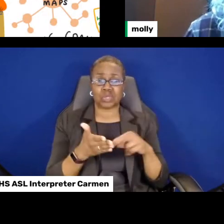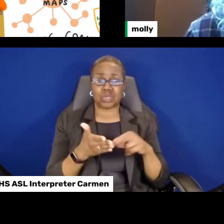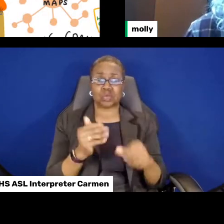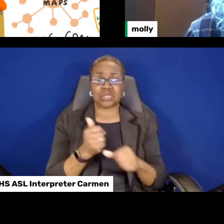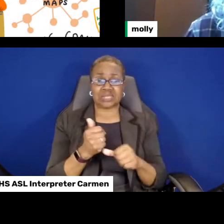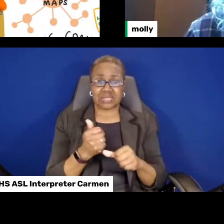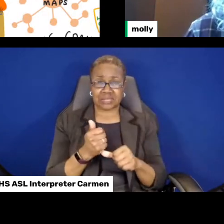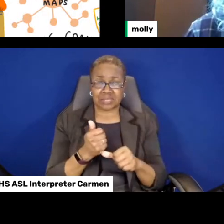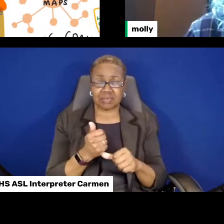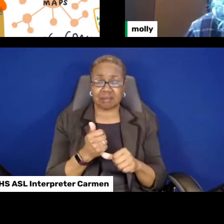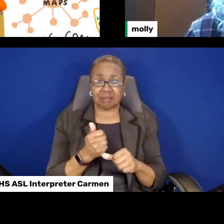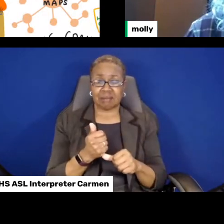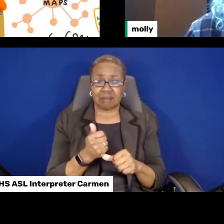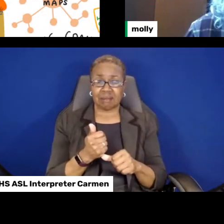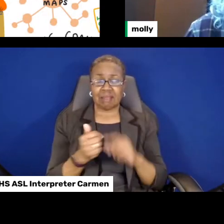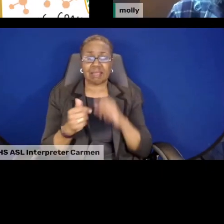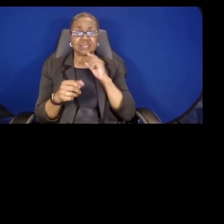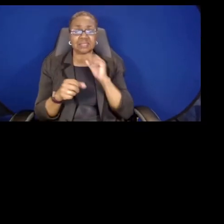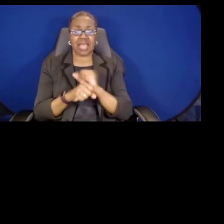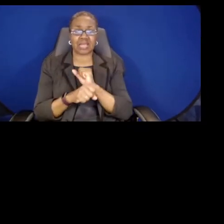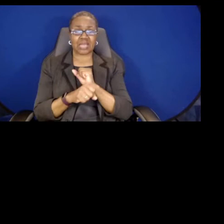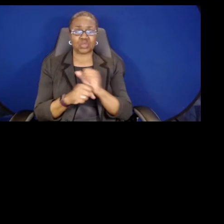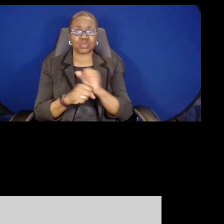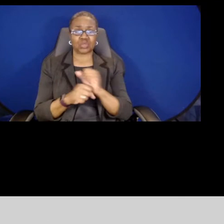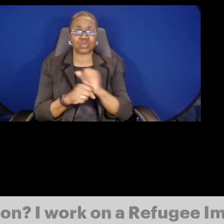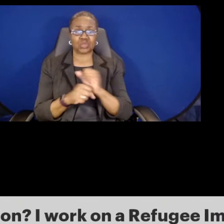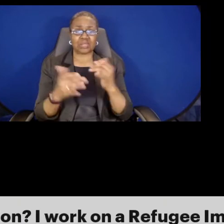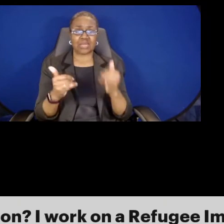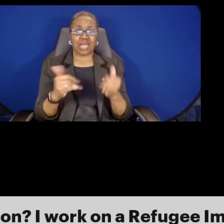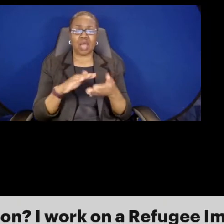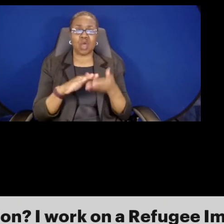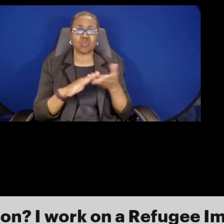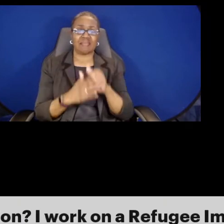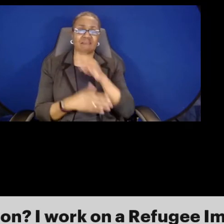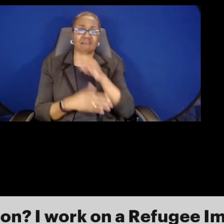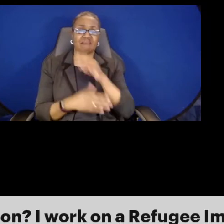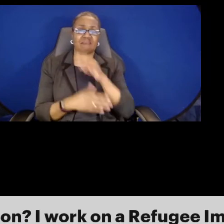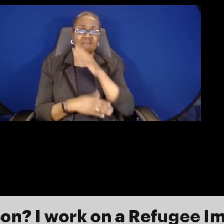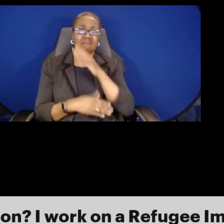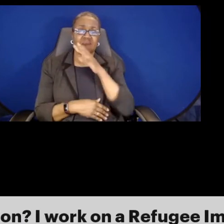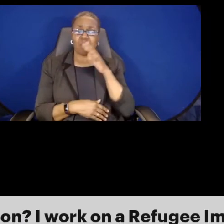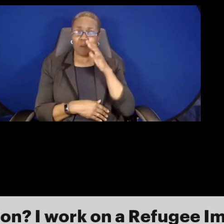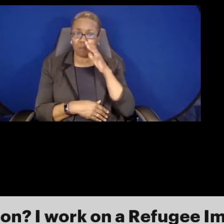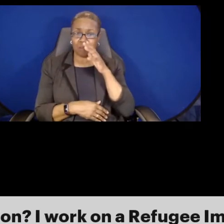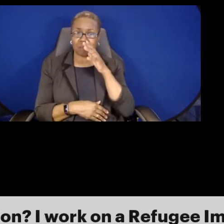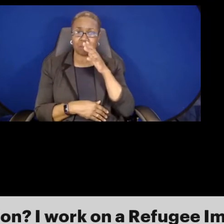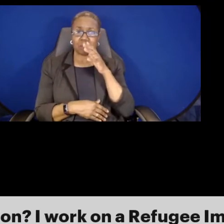is actually now running that farm. And